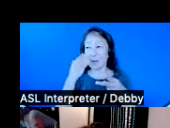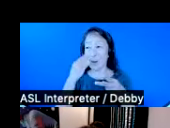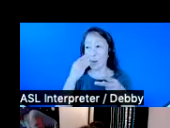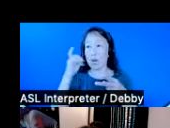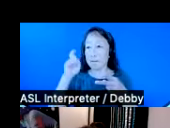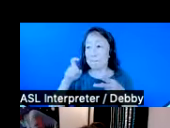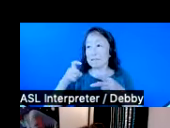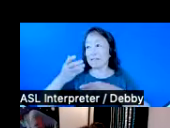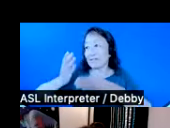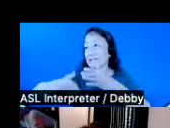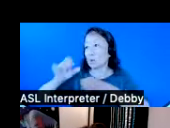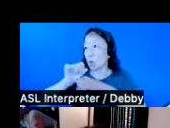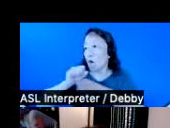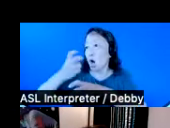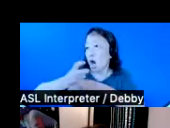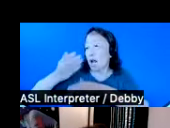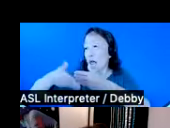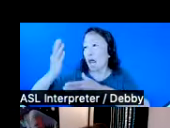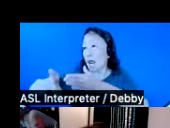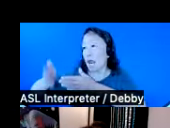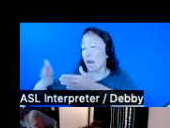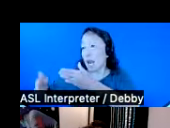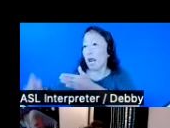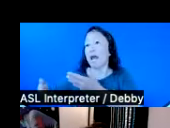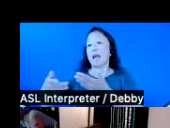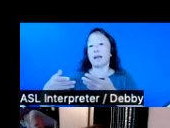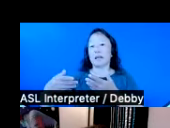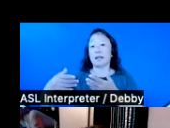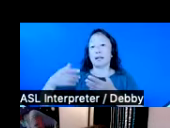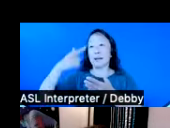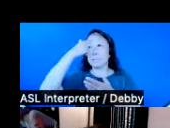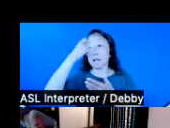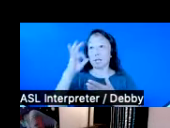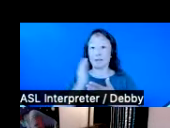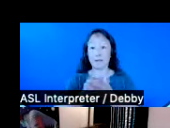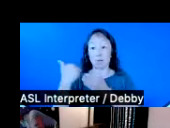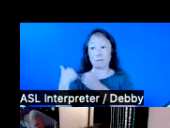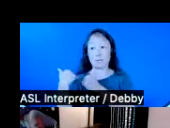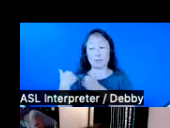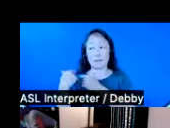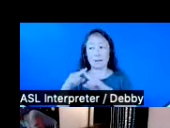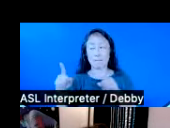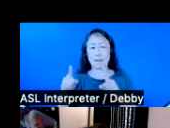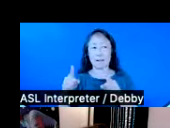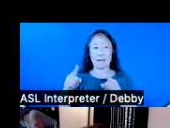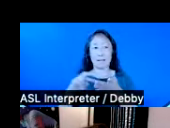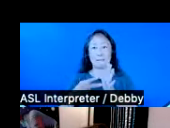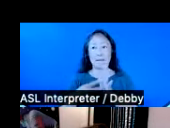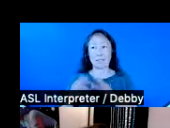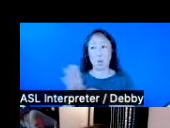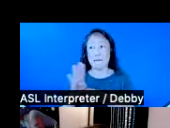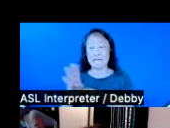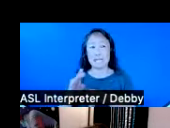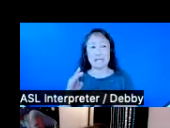to get done because of obligations. And it does not leave room for people to have normal lives or